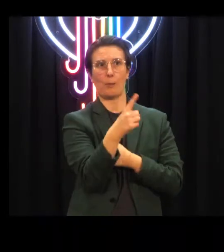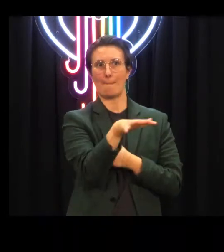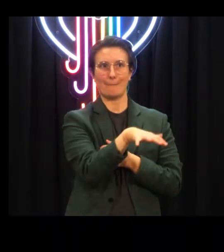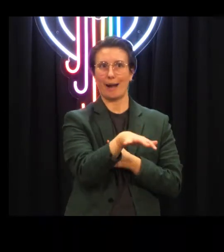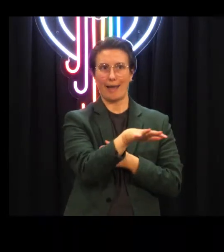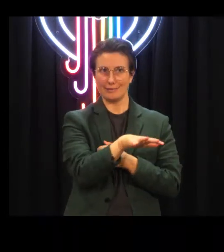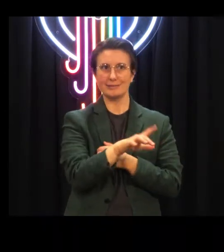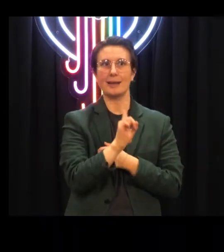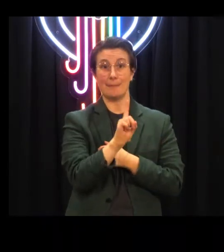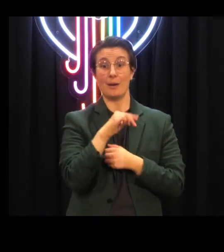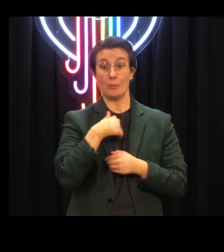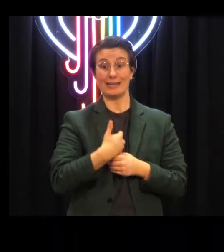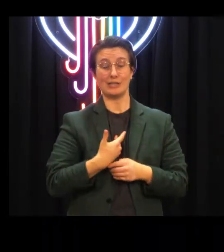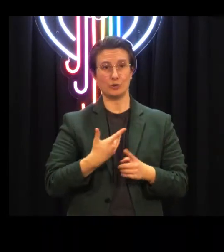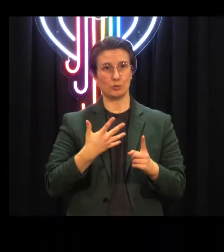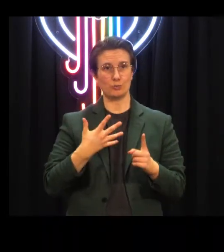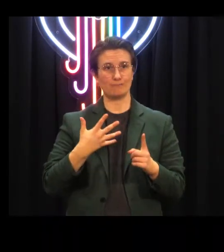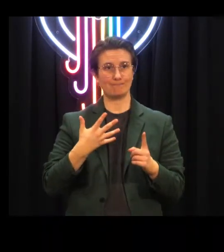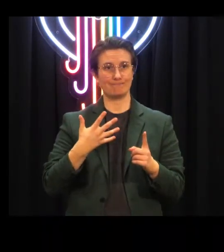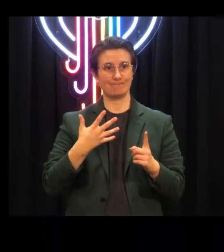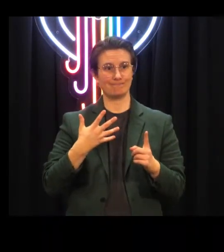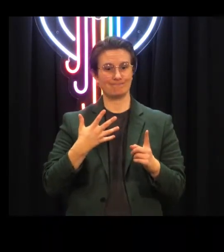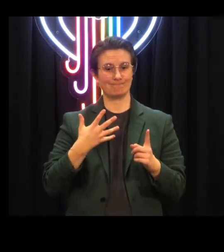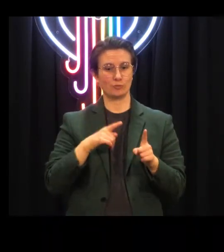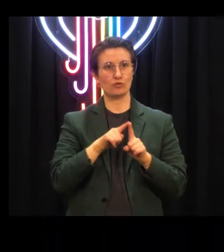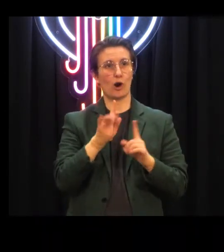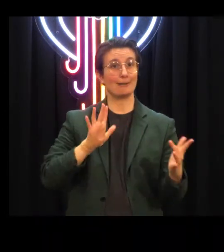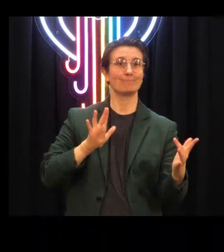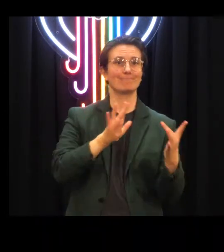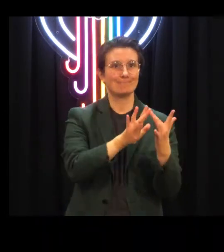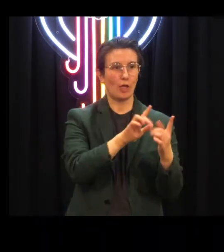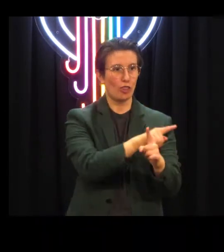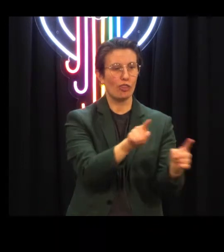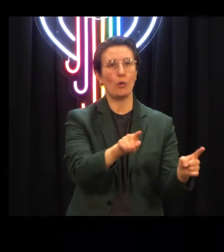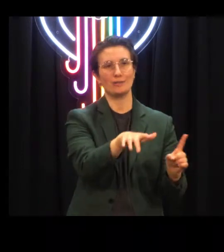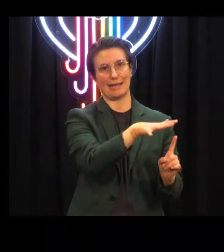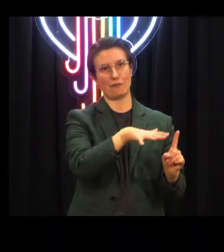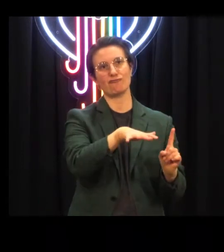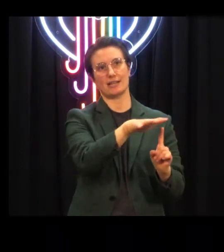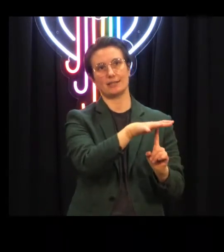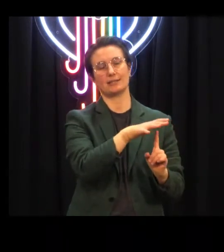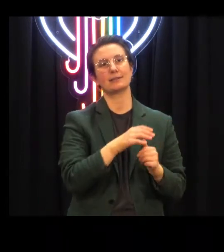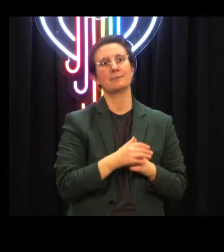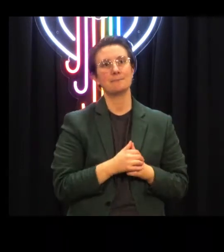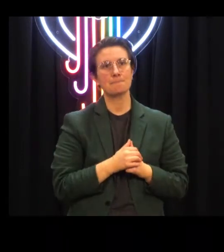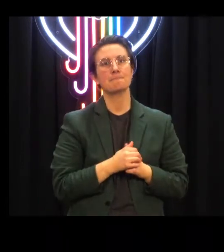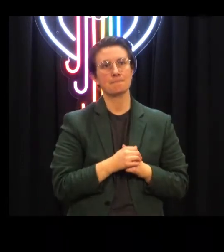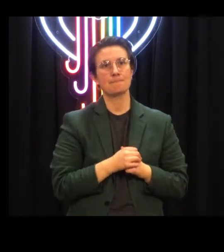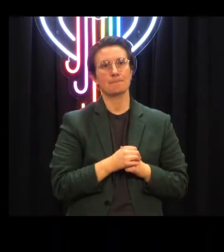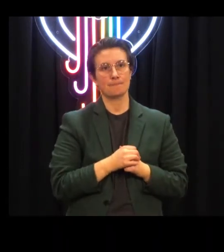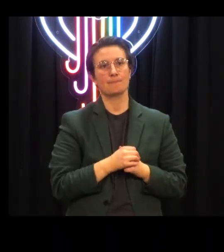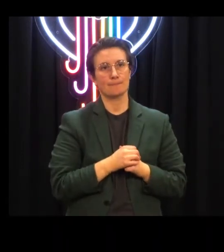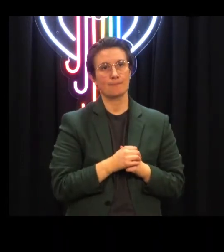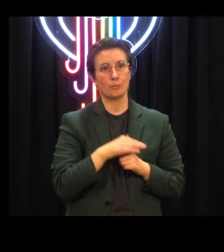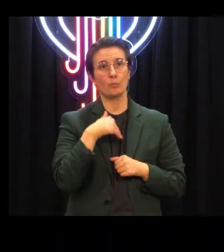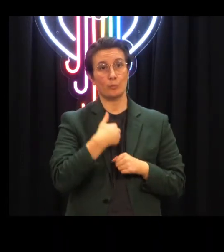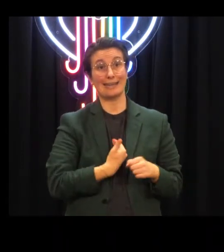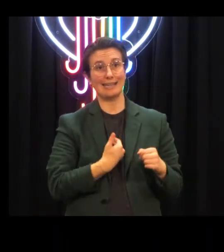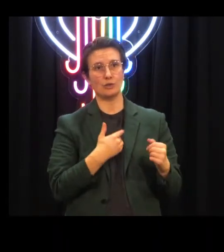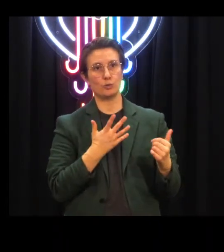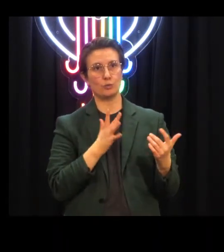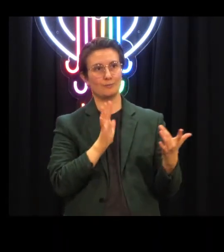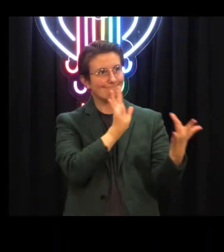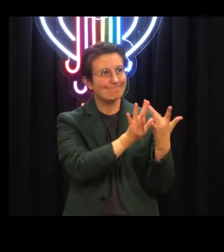to reach a high level, and we're focusing on those. We are having conversations with those areas where the levels